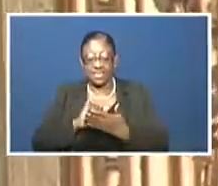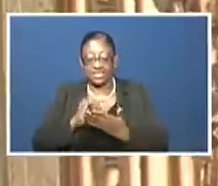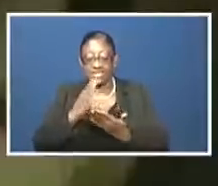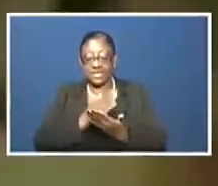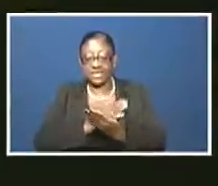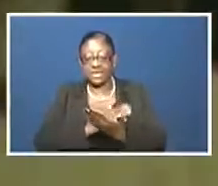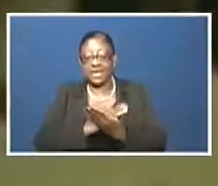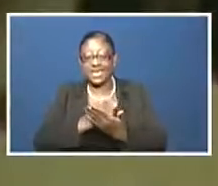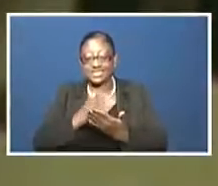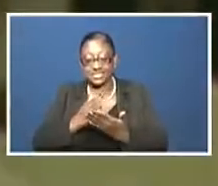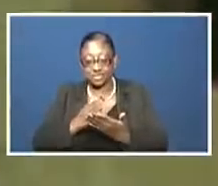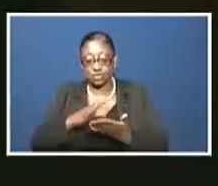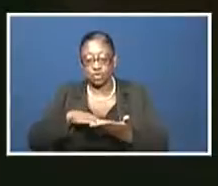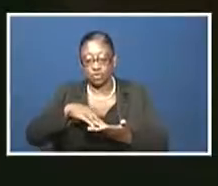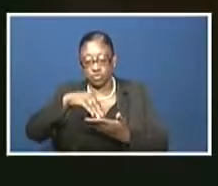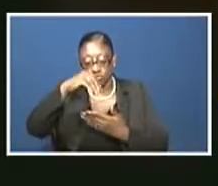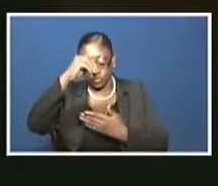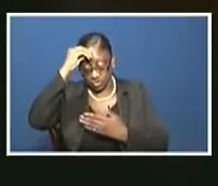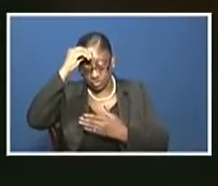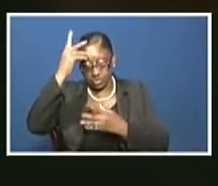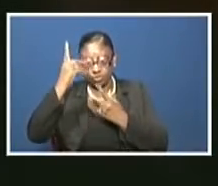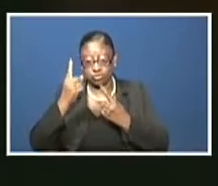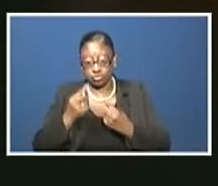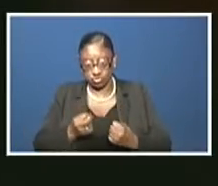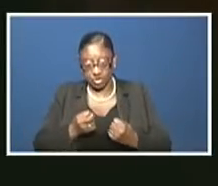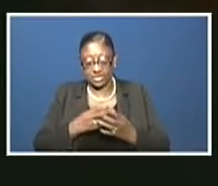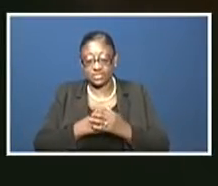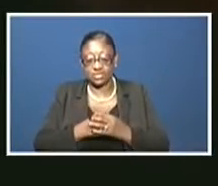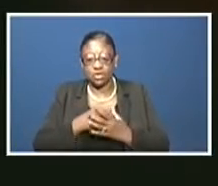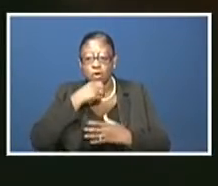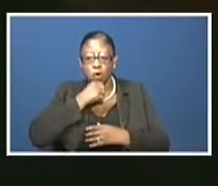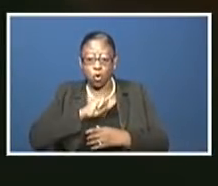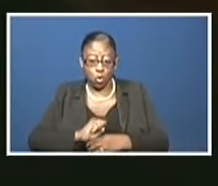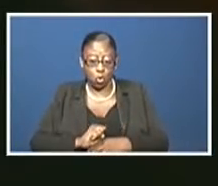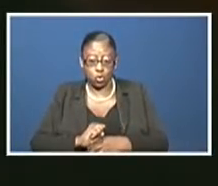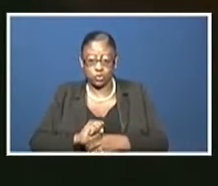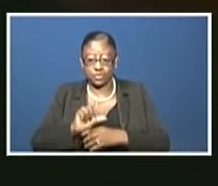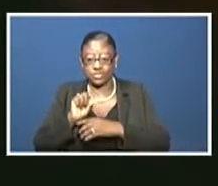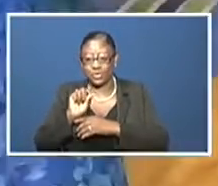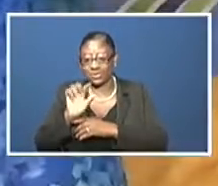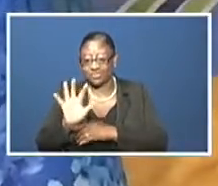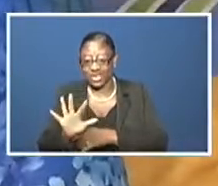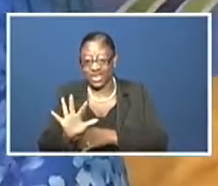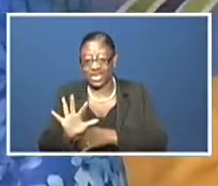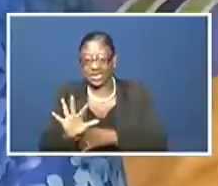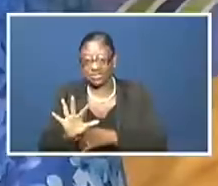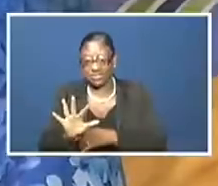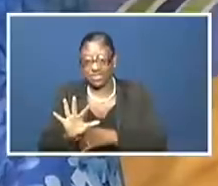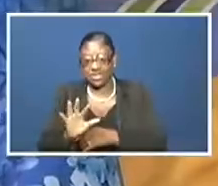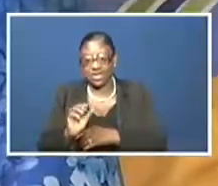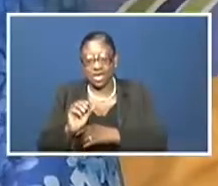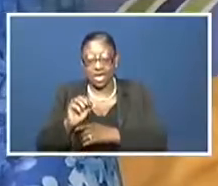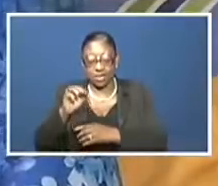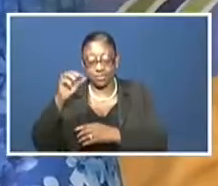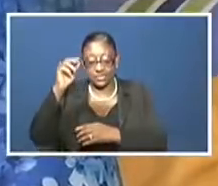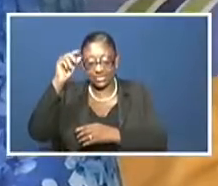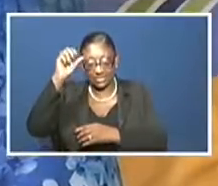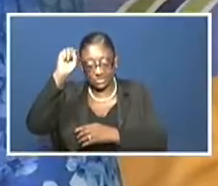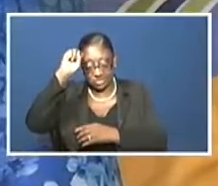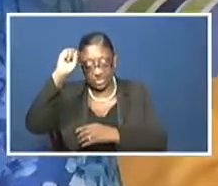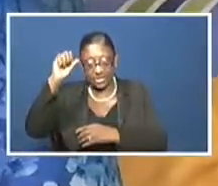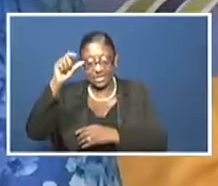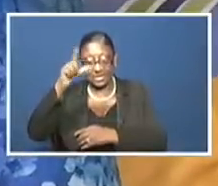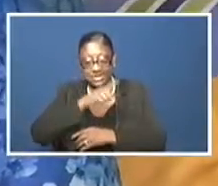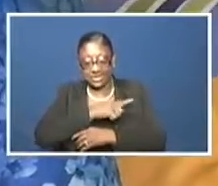trust. After Sir Lynden began his political journey at the age of 25, Dame Marguerite admits there were numerous occasions where she